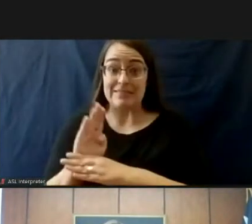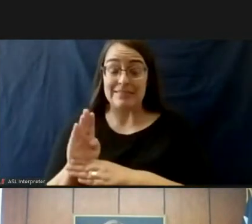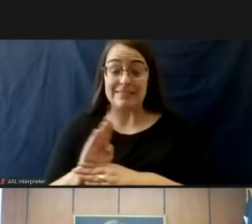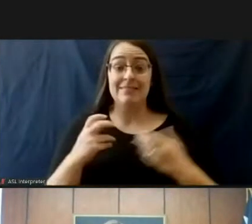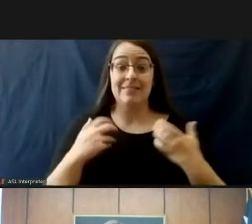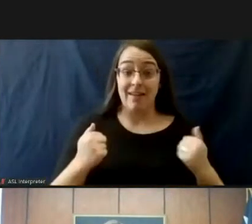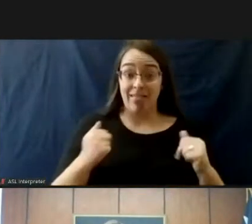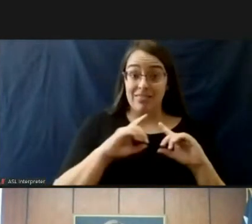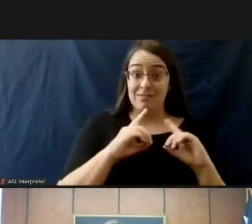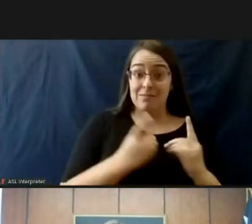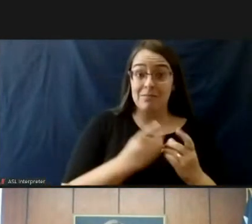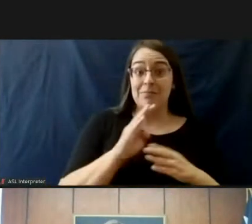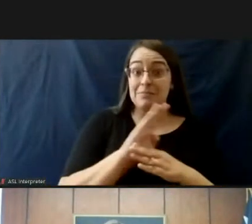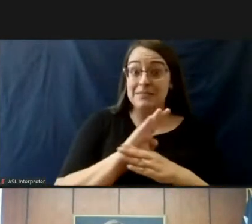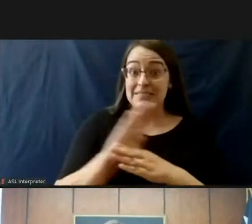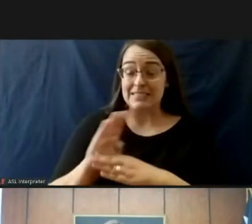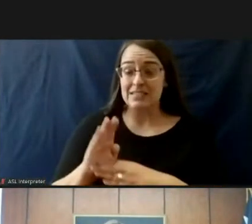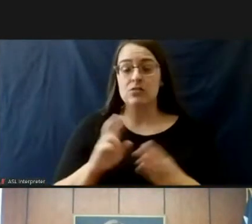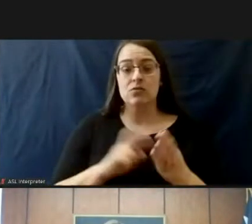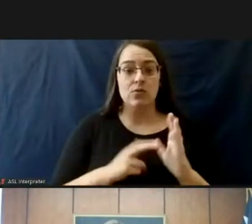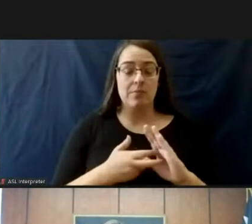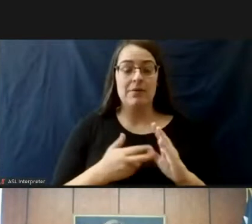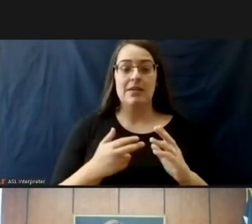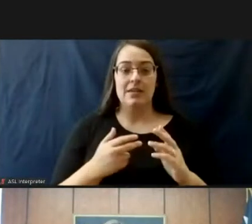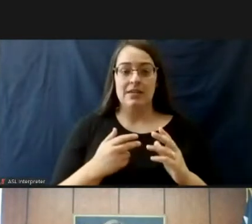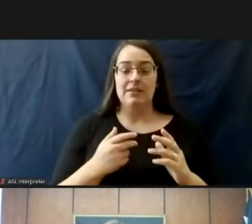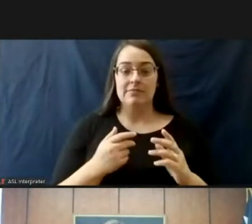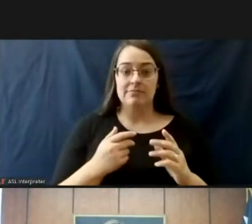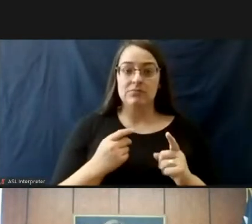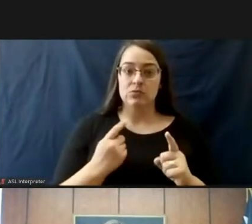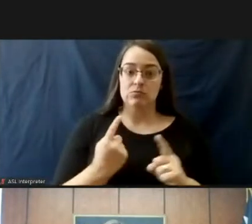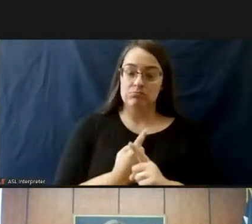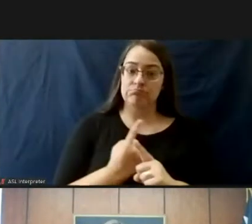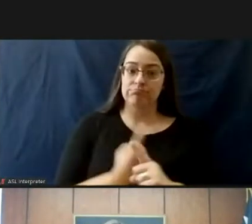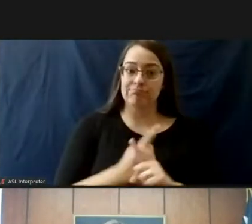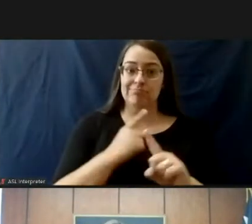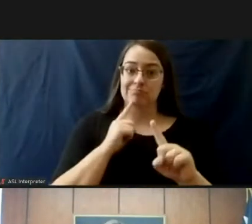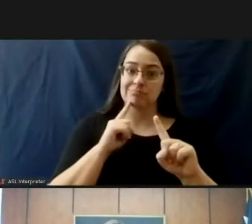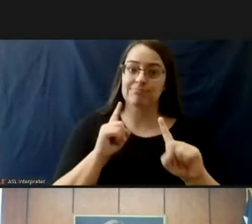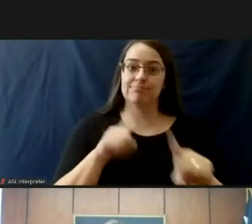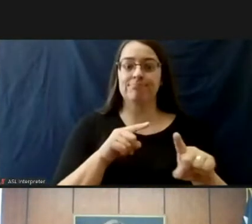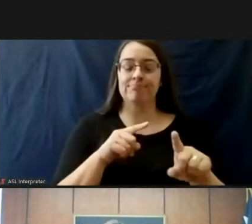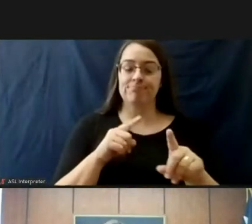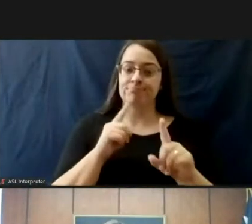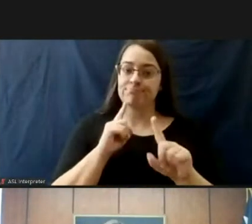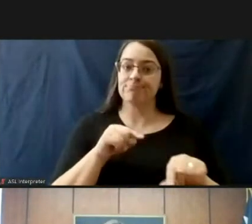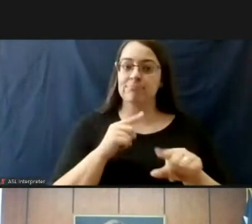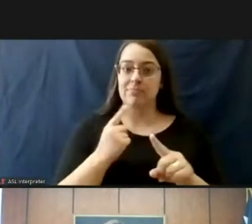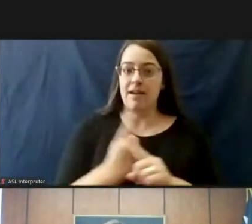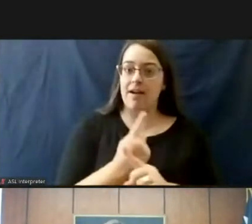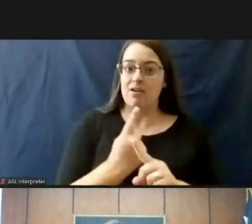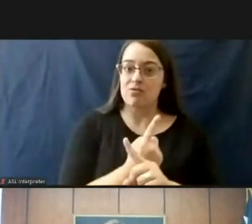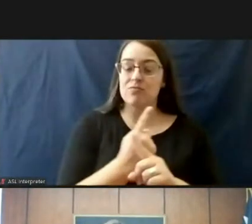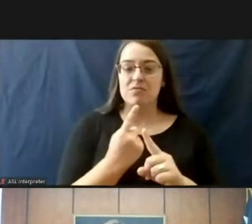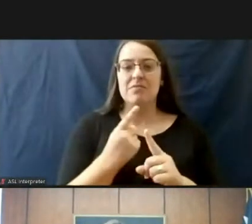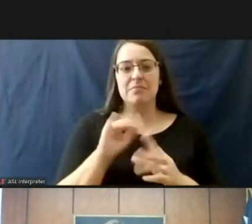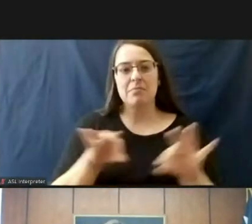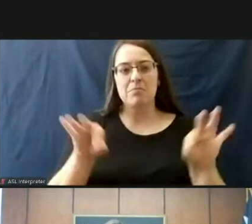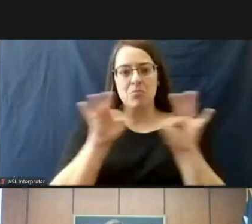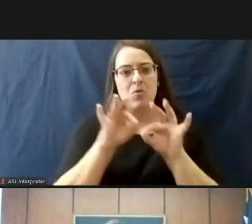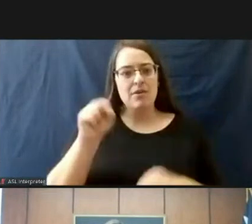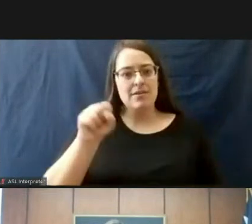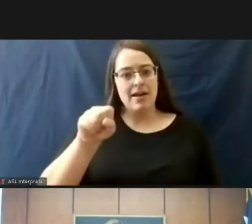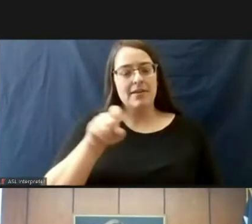too. Being able to report accurate data is obviously a priority for all of us, but the reality is that